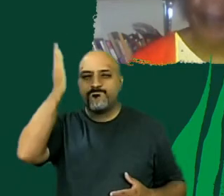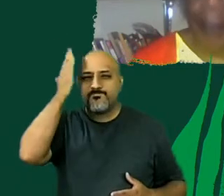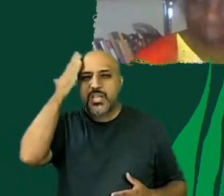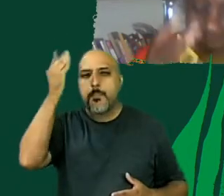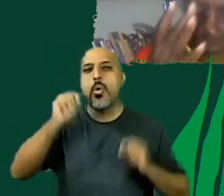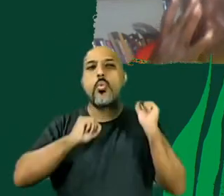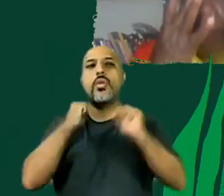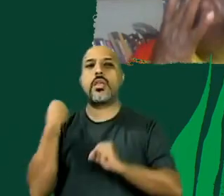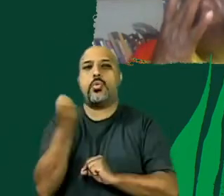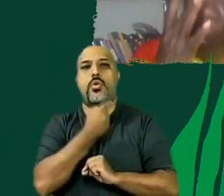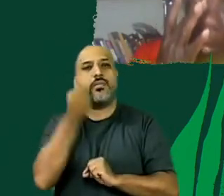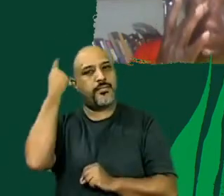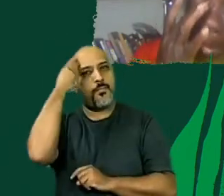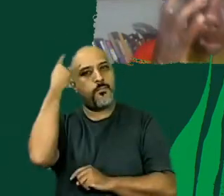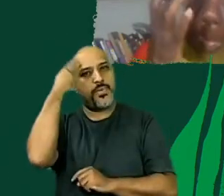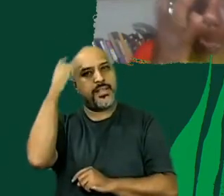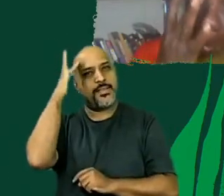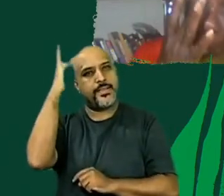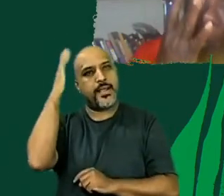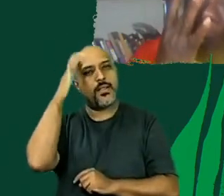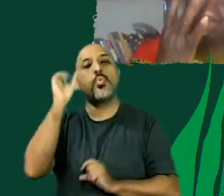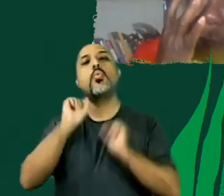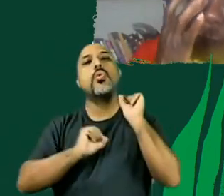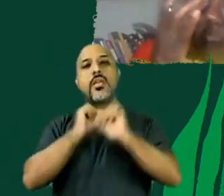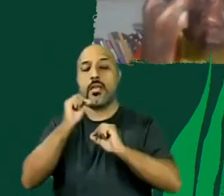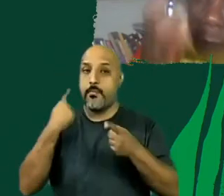because it's a critique.